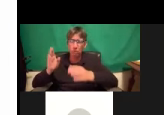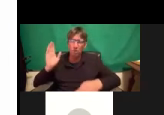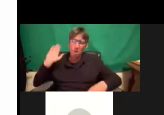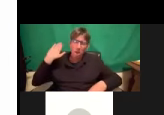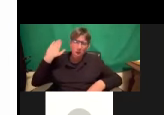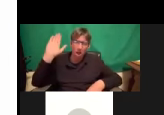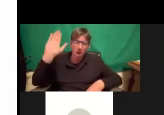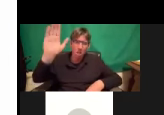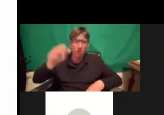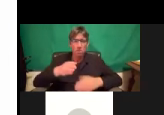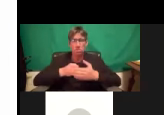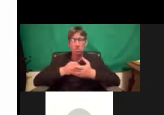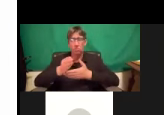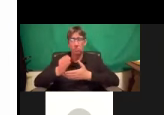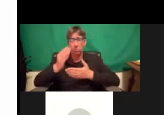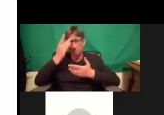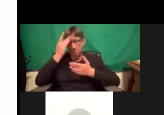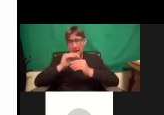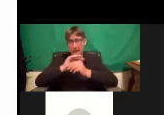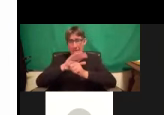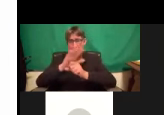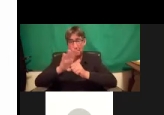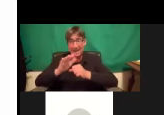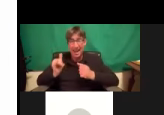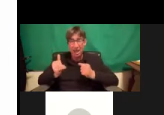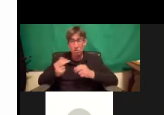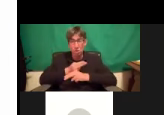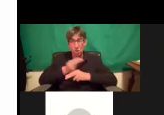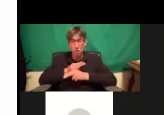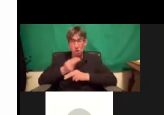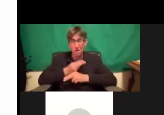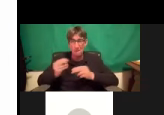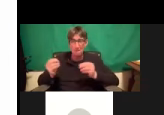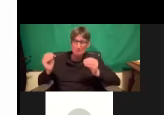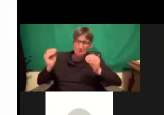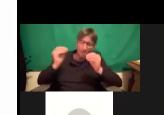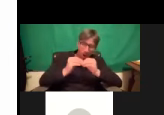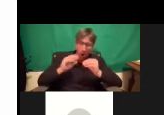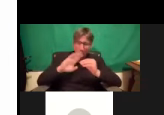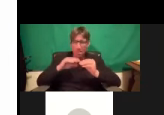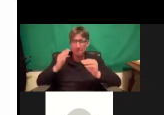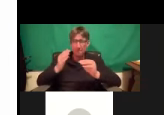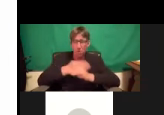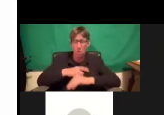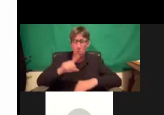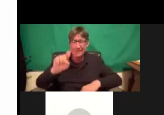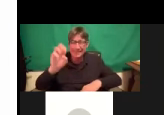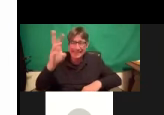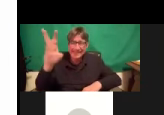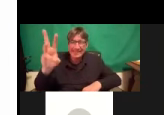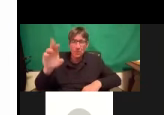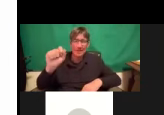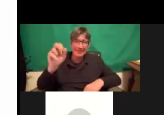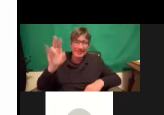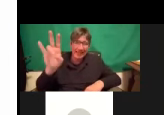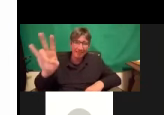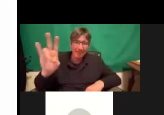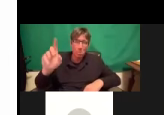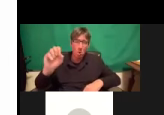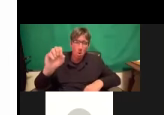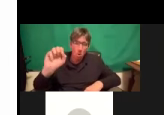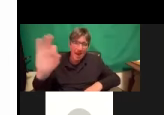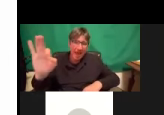them than we did pre-COVID. So like the 116, the 117, the 111, the 104, the 109, we are not changing those routes at all in the spring.